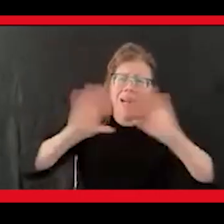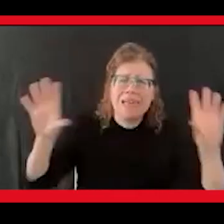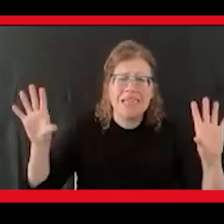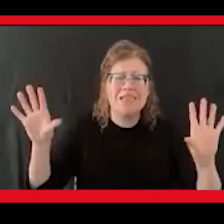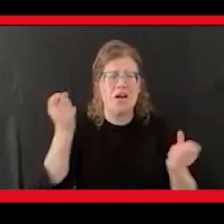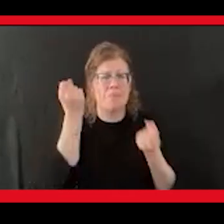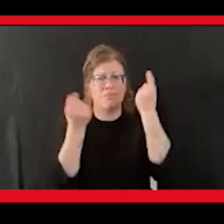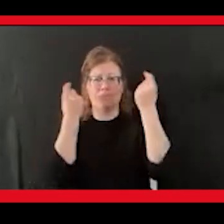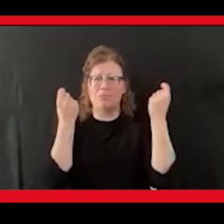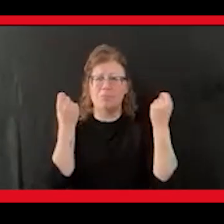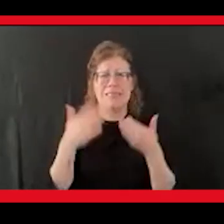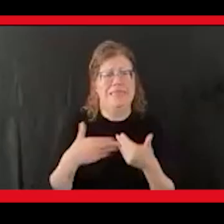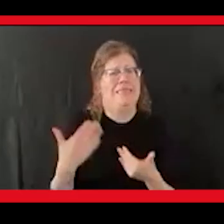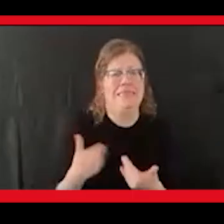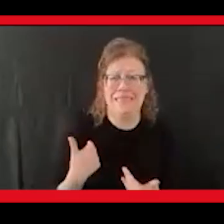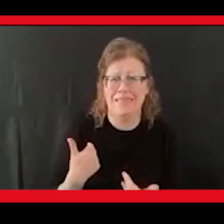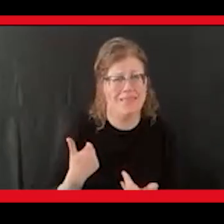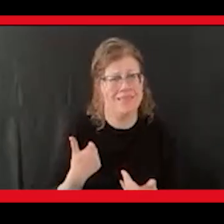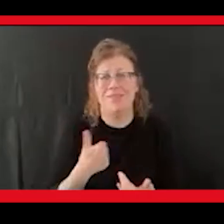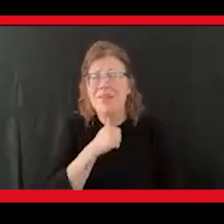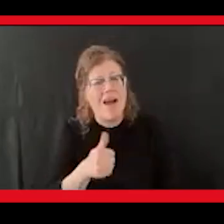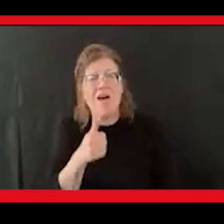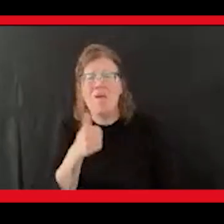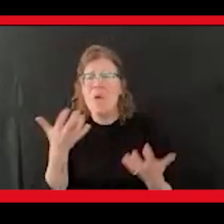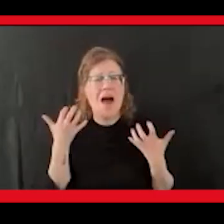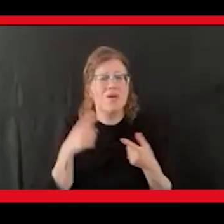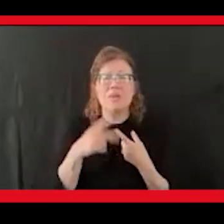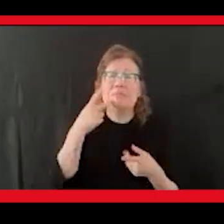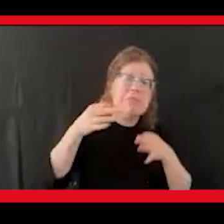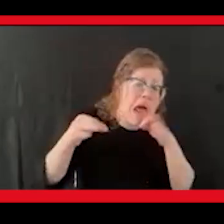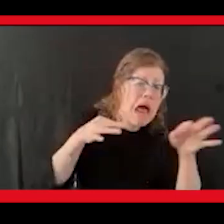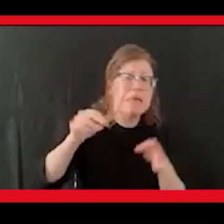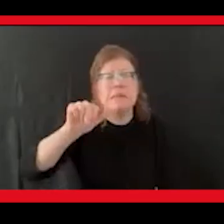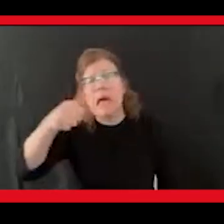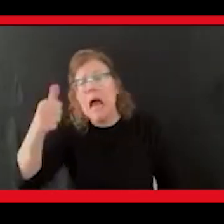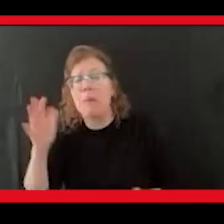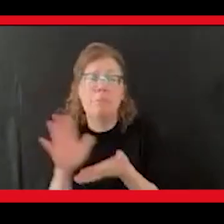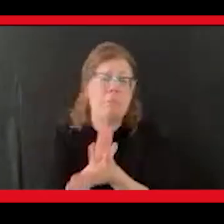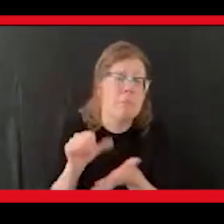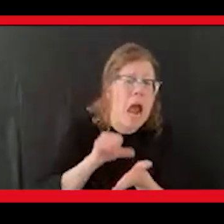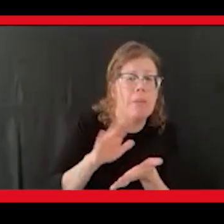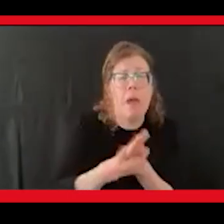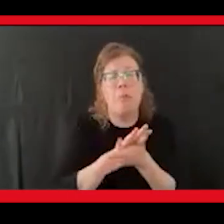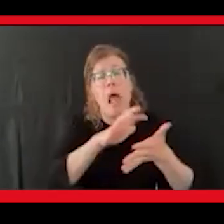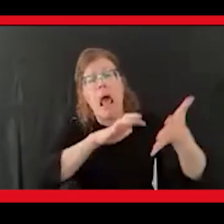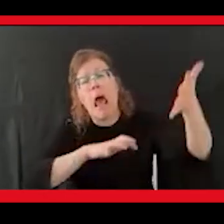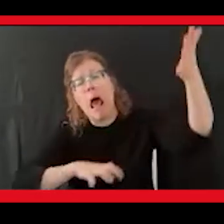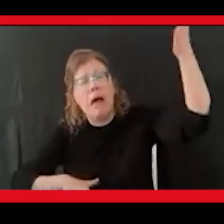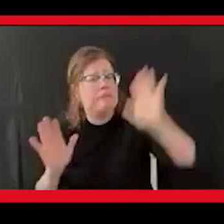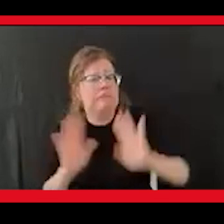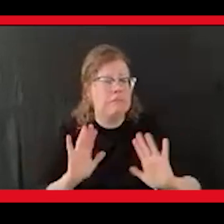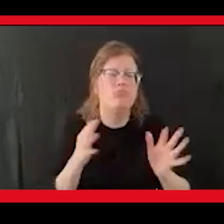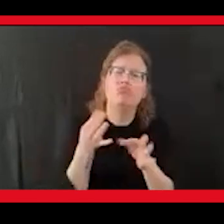very minute details or long explanations. The purpose of the timeline is for